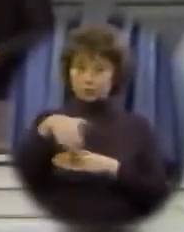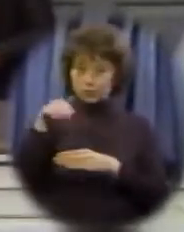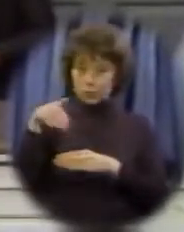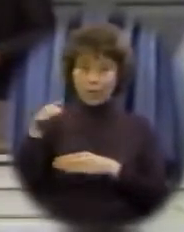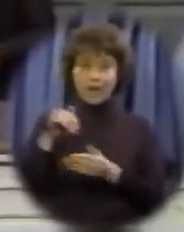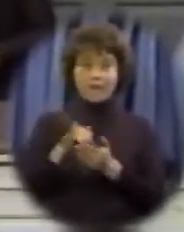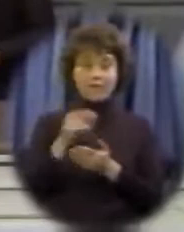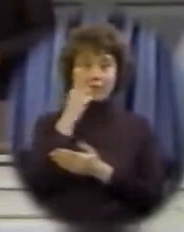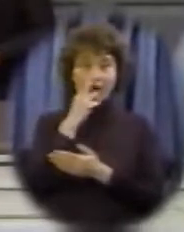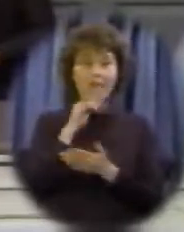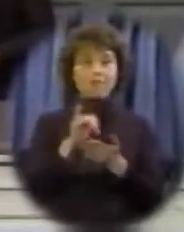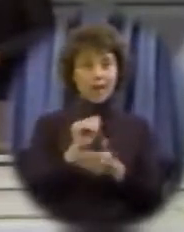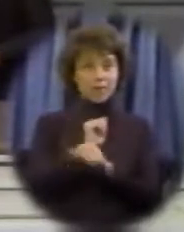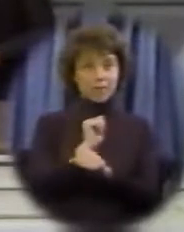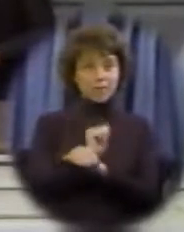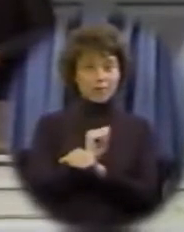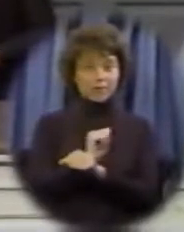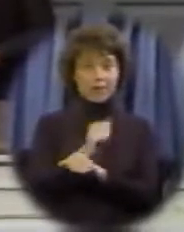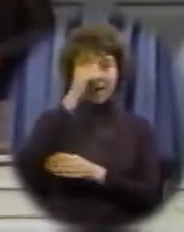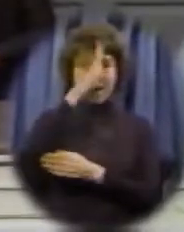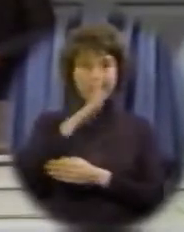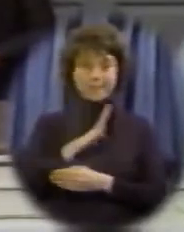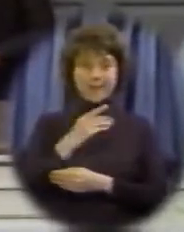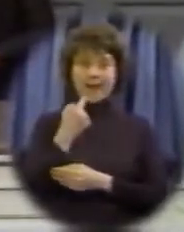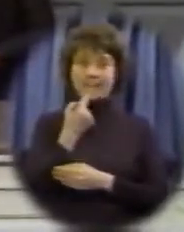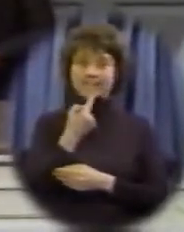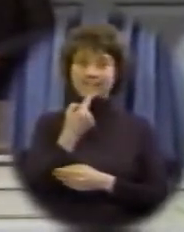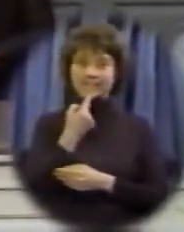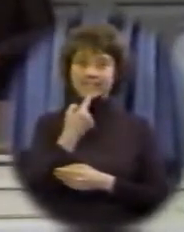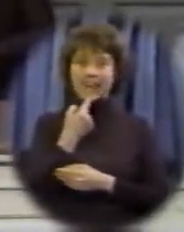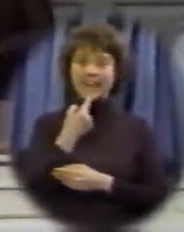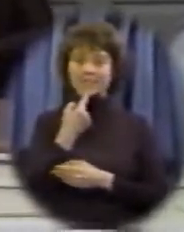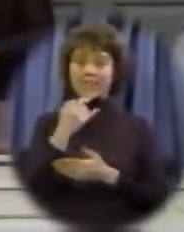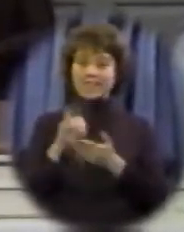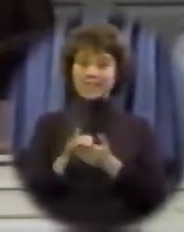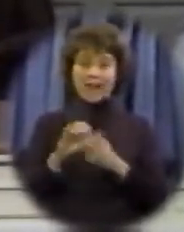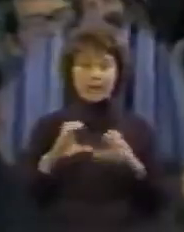told me he put one in and the rats brought back corn they stole 2 years ago.